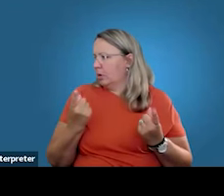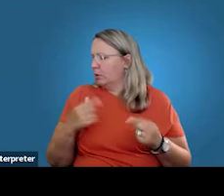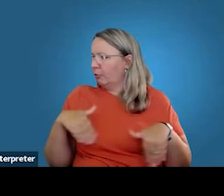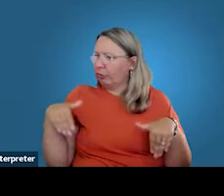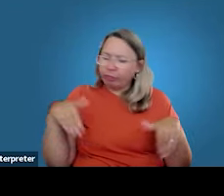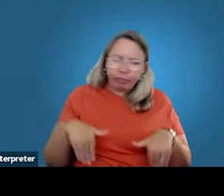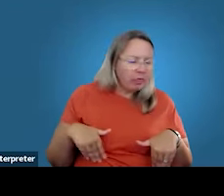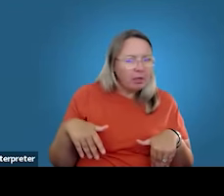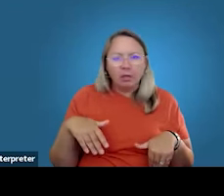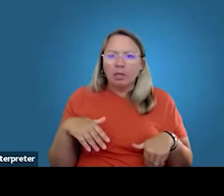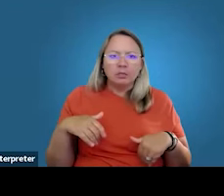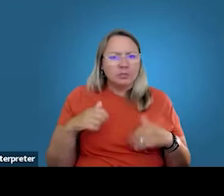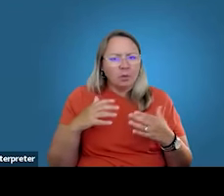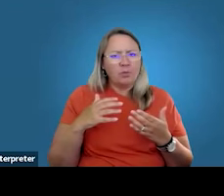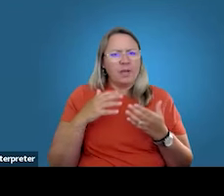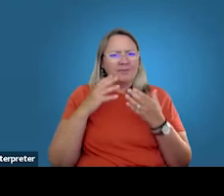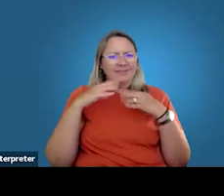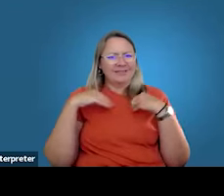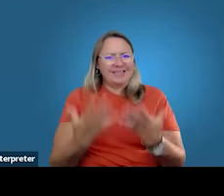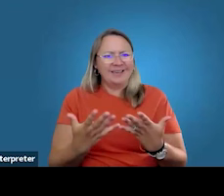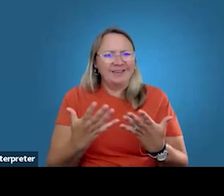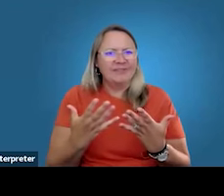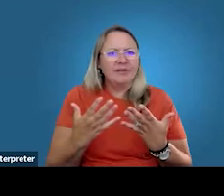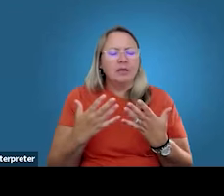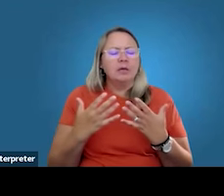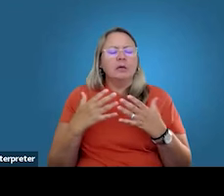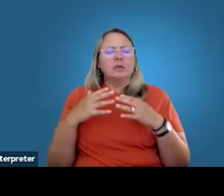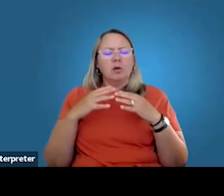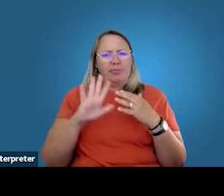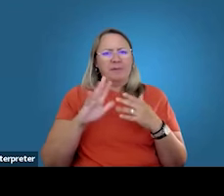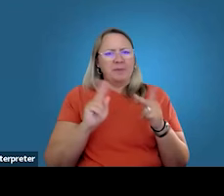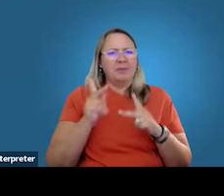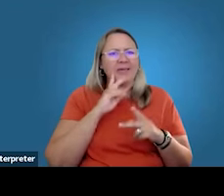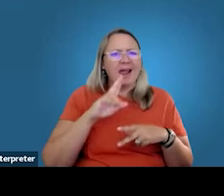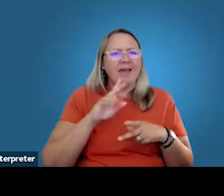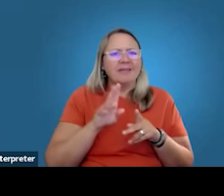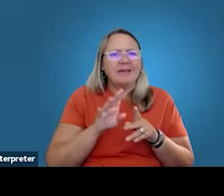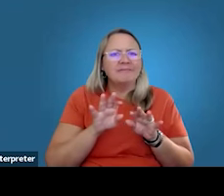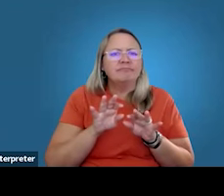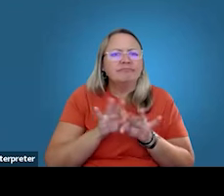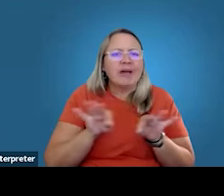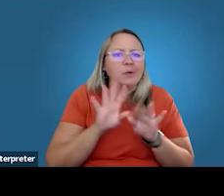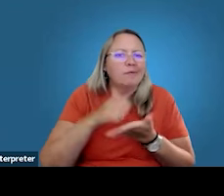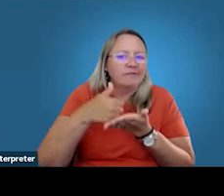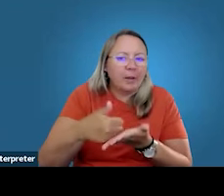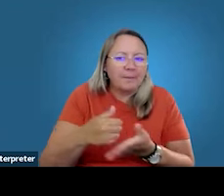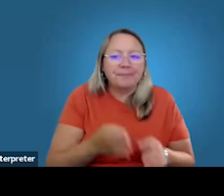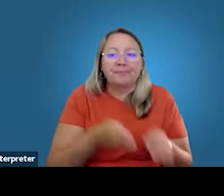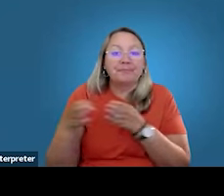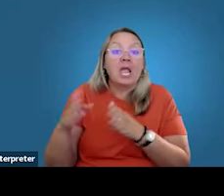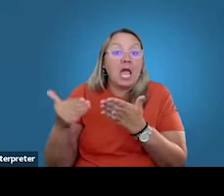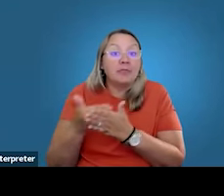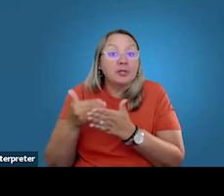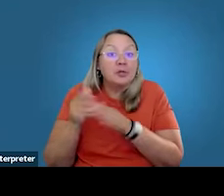need in our storytelling to feel like we're giving people agency. And then finally, there's this new value exchange that people expect. So it's no longer